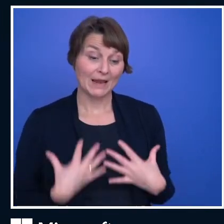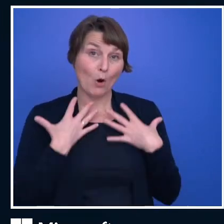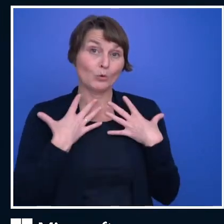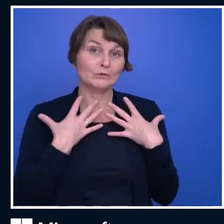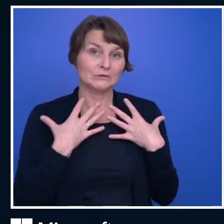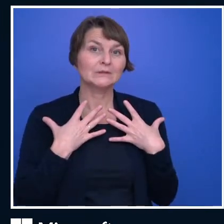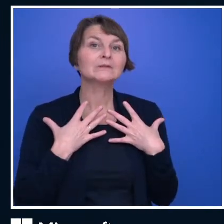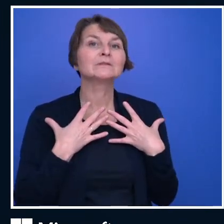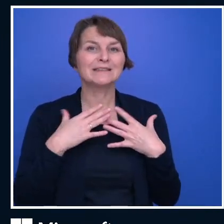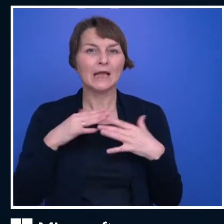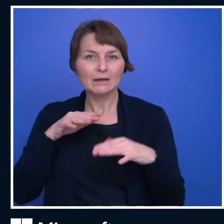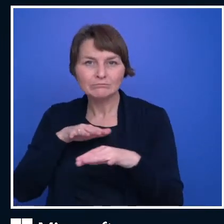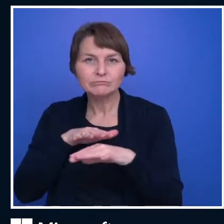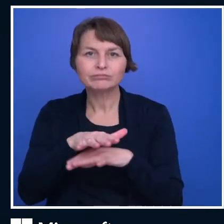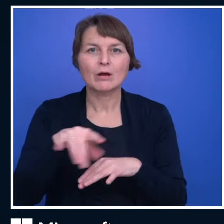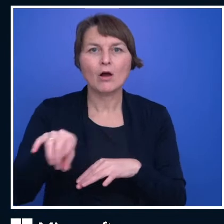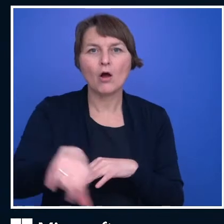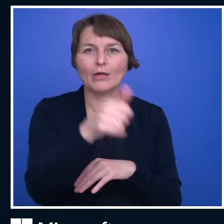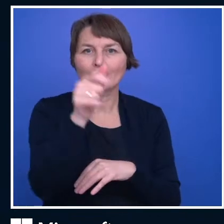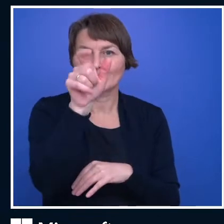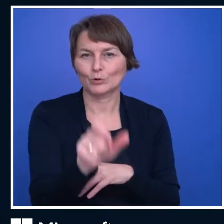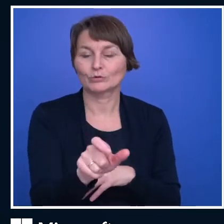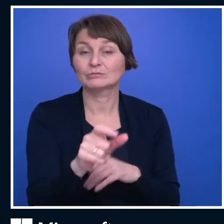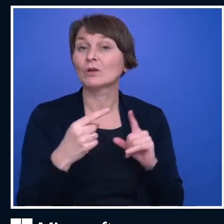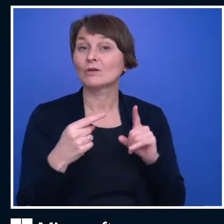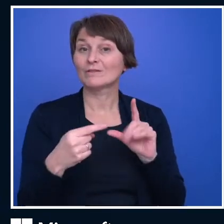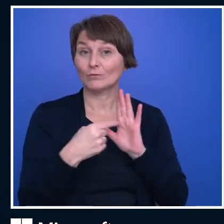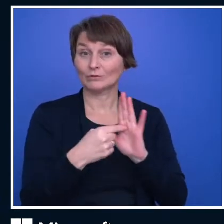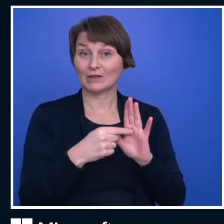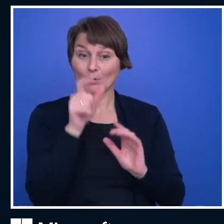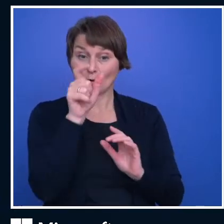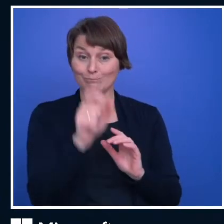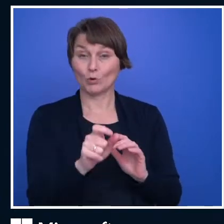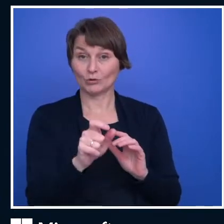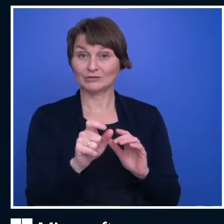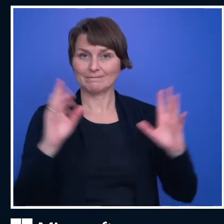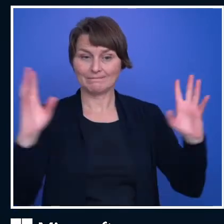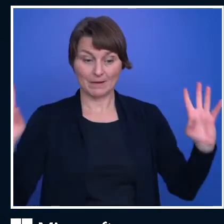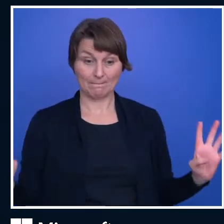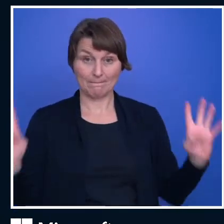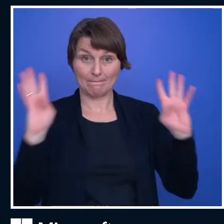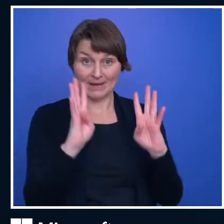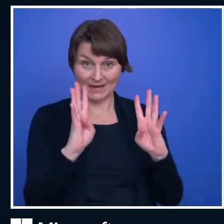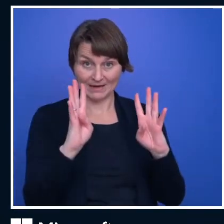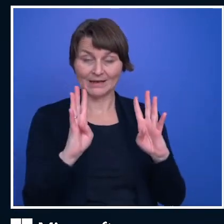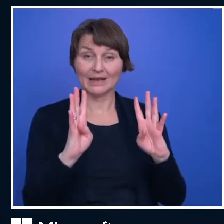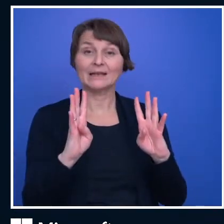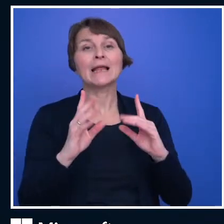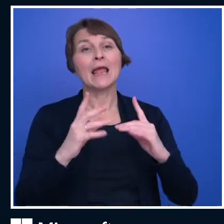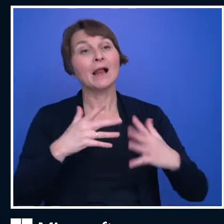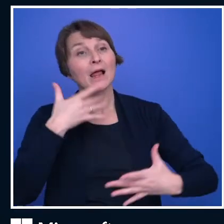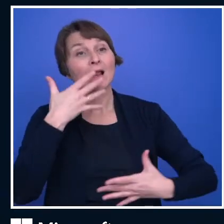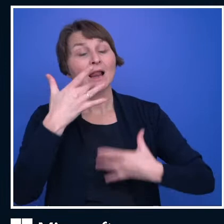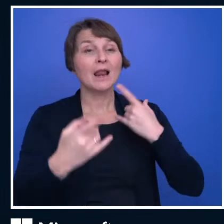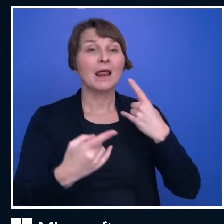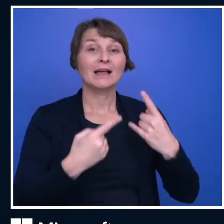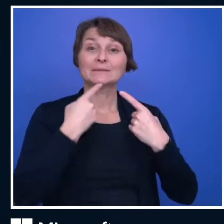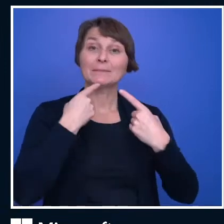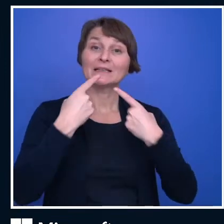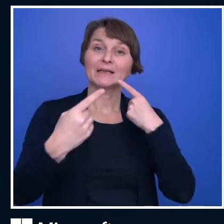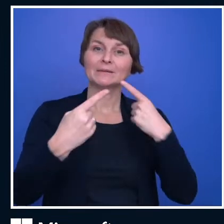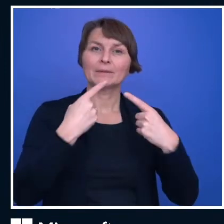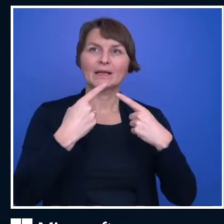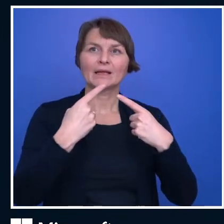charge of a meeting, and the way that they're speaking definitely affects the group. So pay attention to that, because